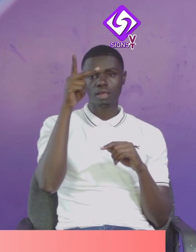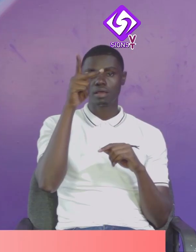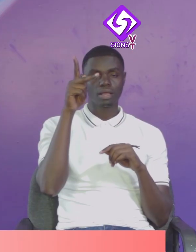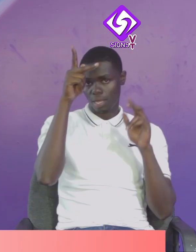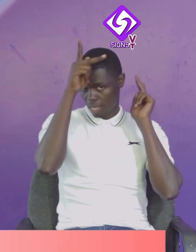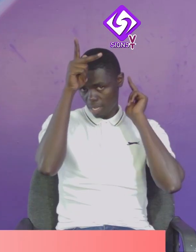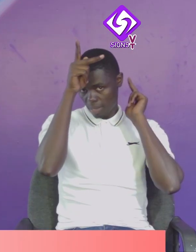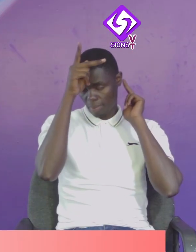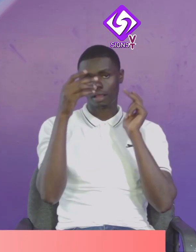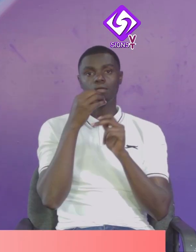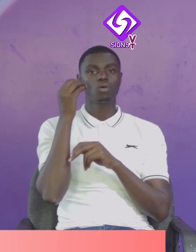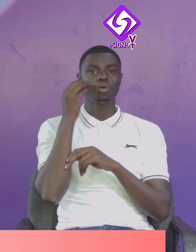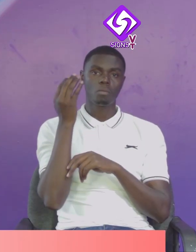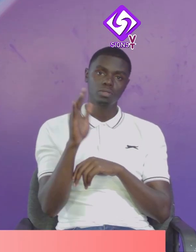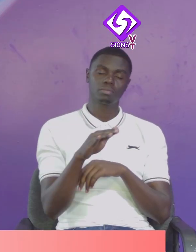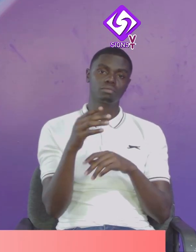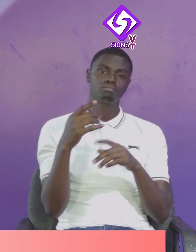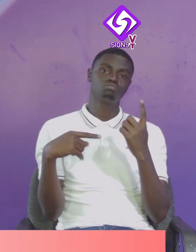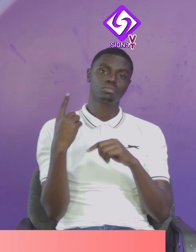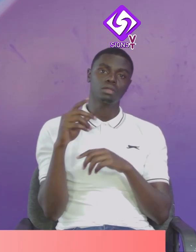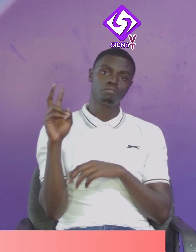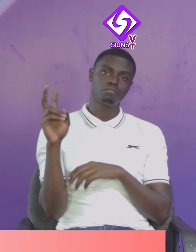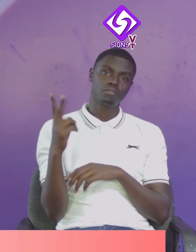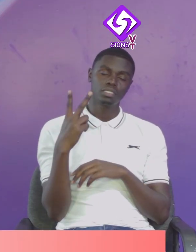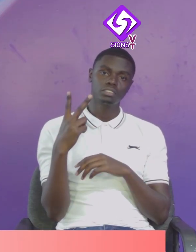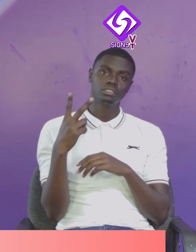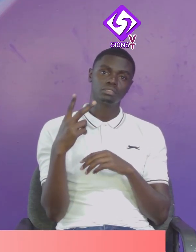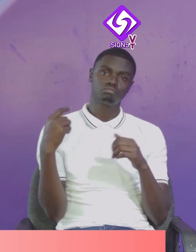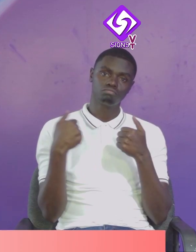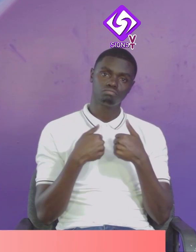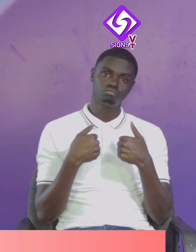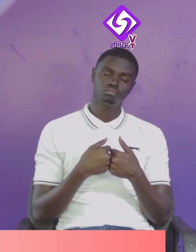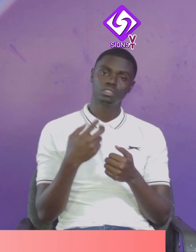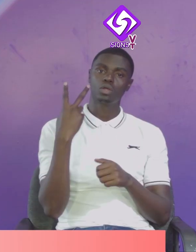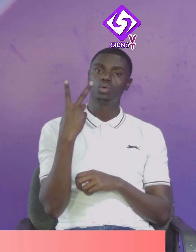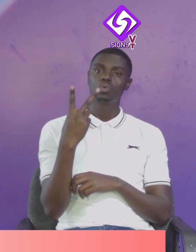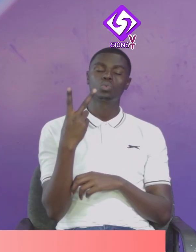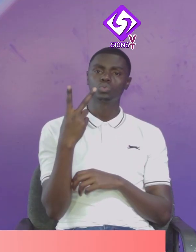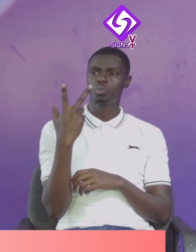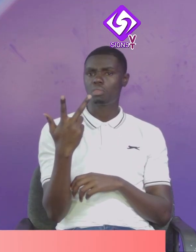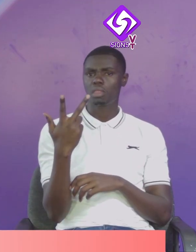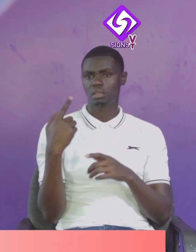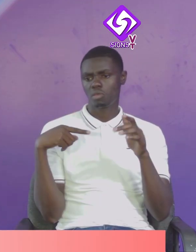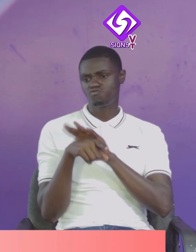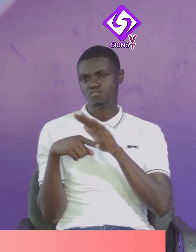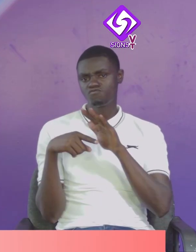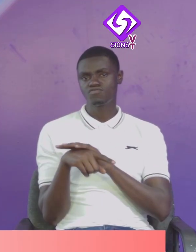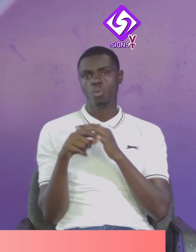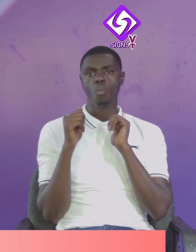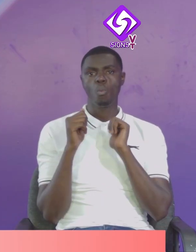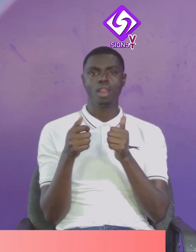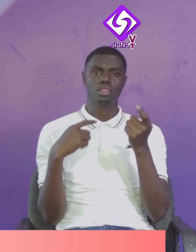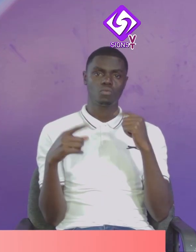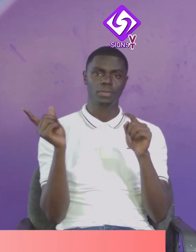wins, despite the past 2 draws that they've had, they are doing really well at the second position. Do you see them